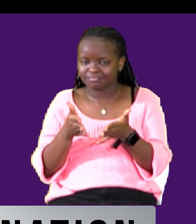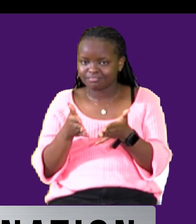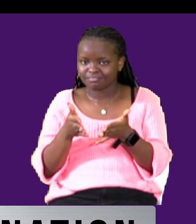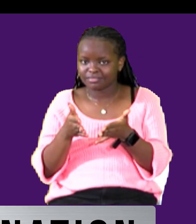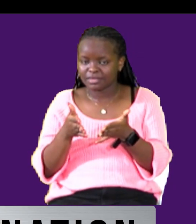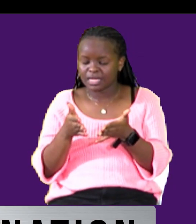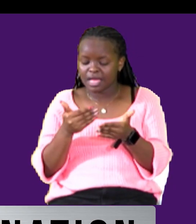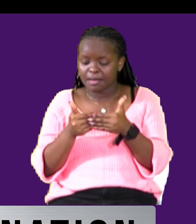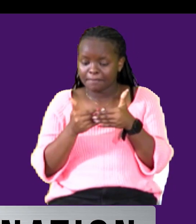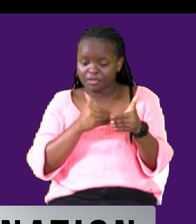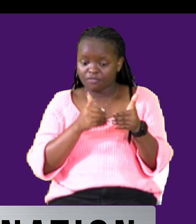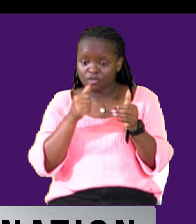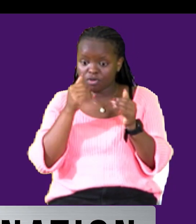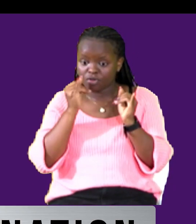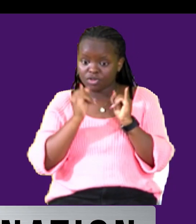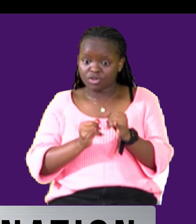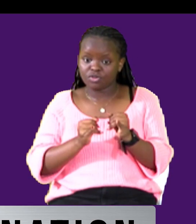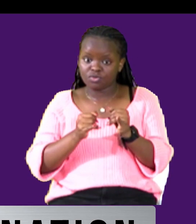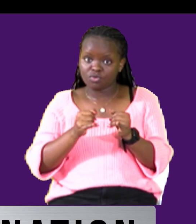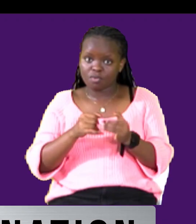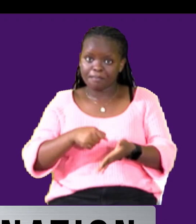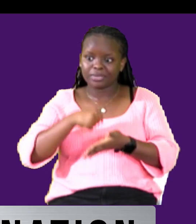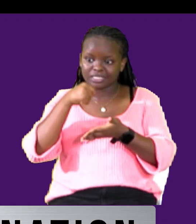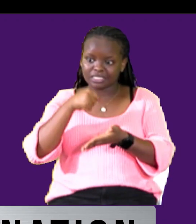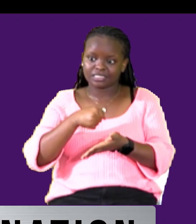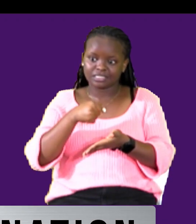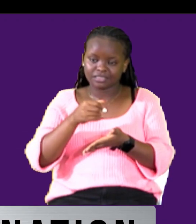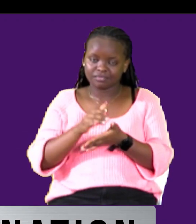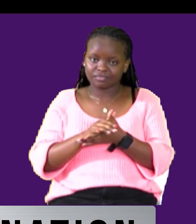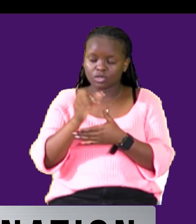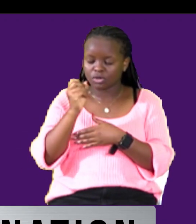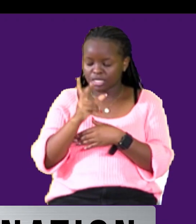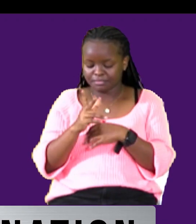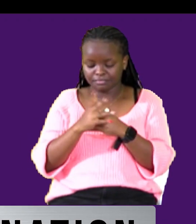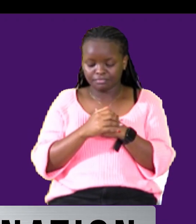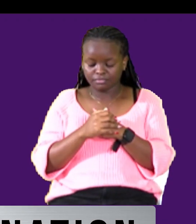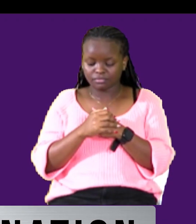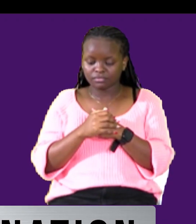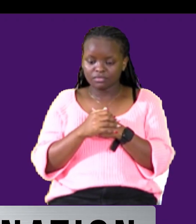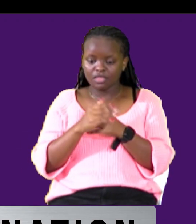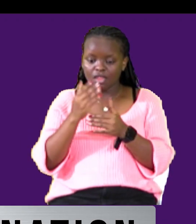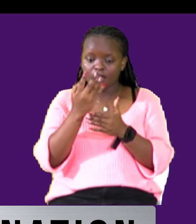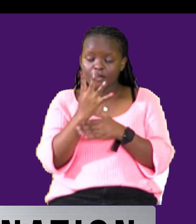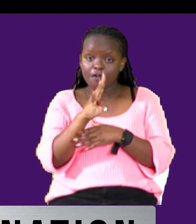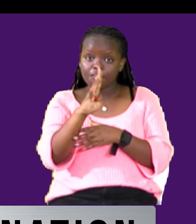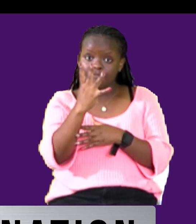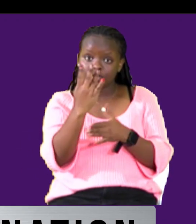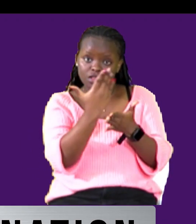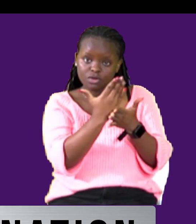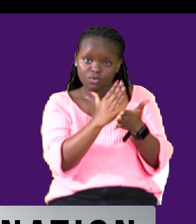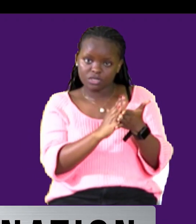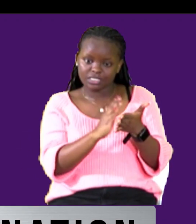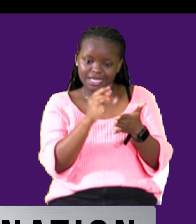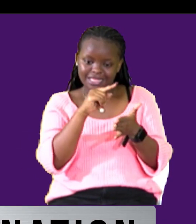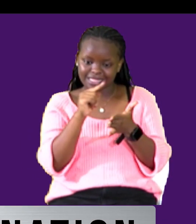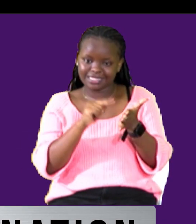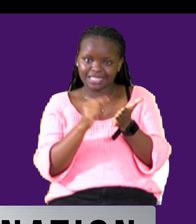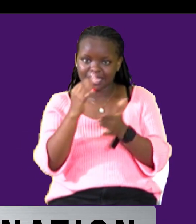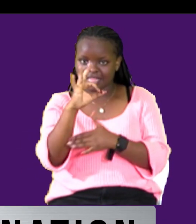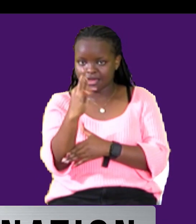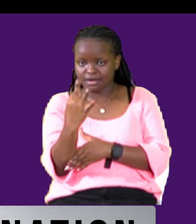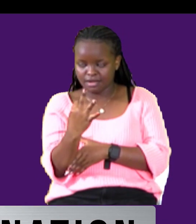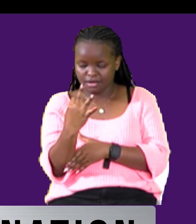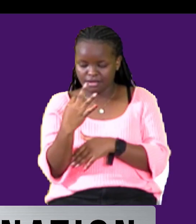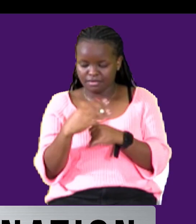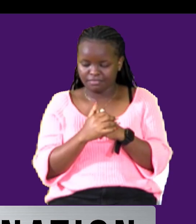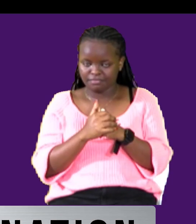new budget? No, the fourth quarter. Okay. The fourth quarter. This is the third quarter. This is the third quarter.